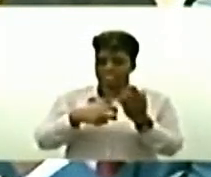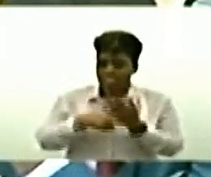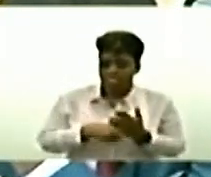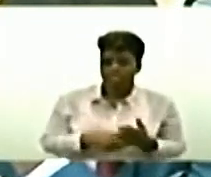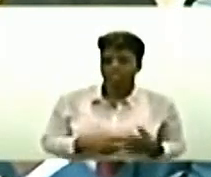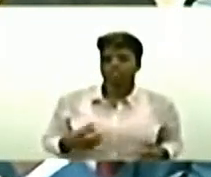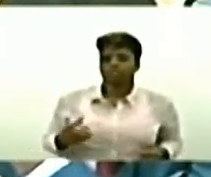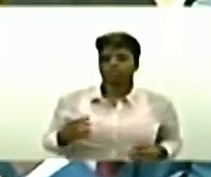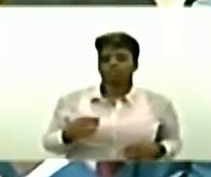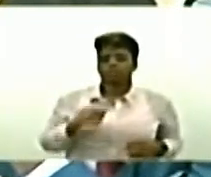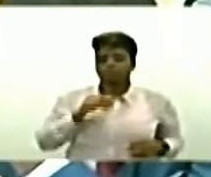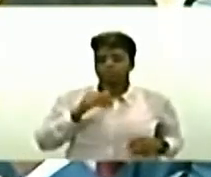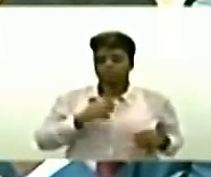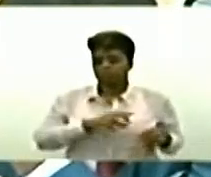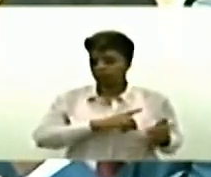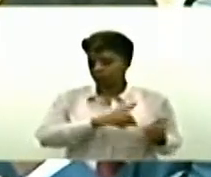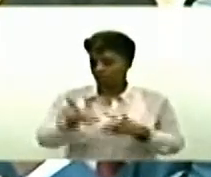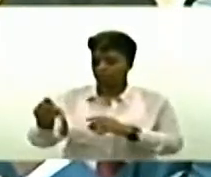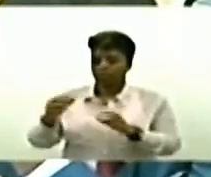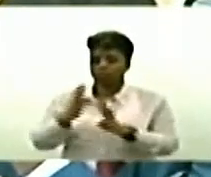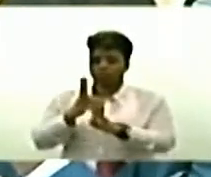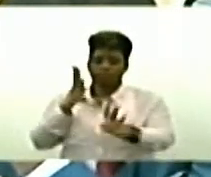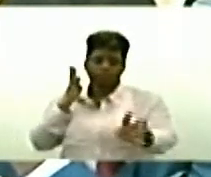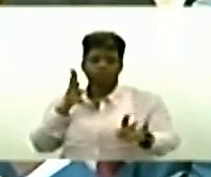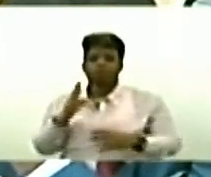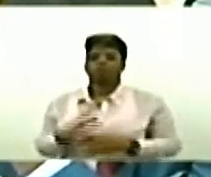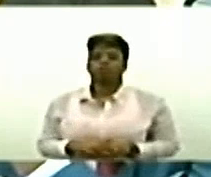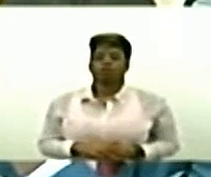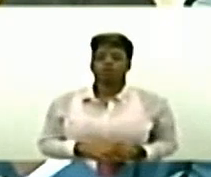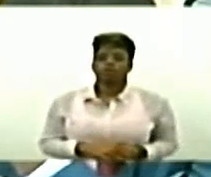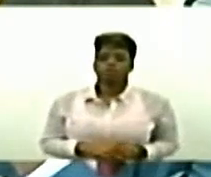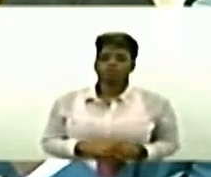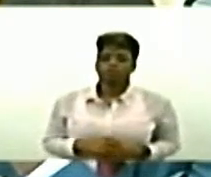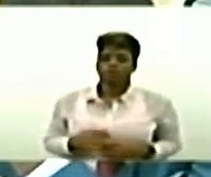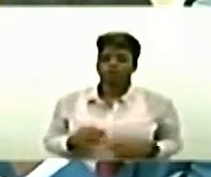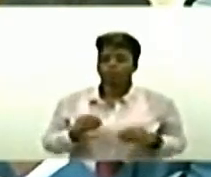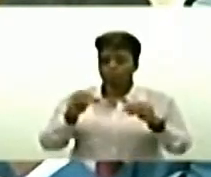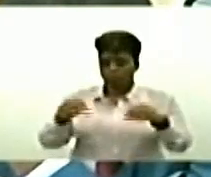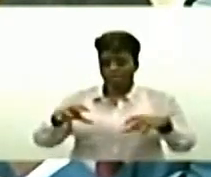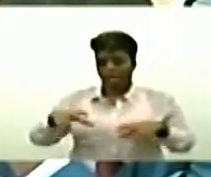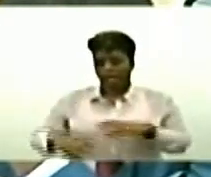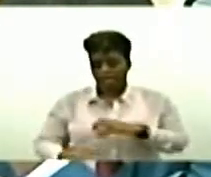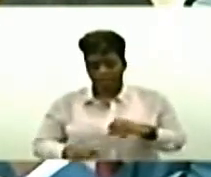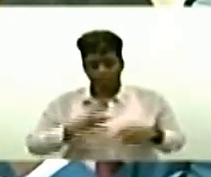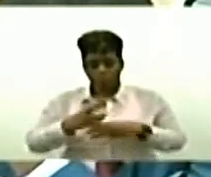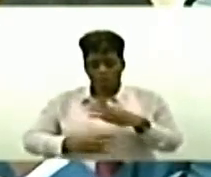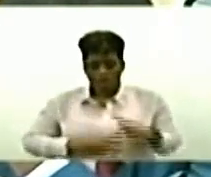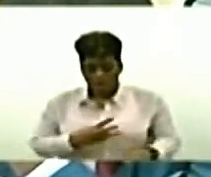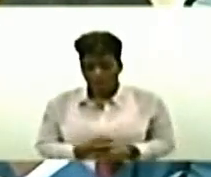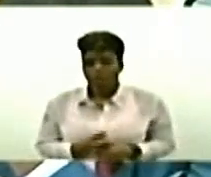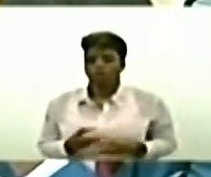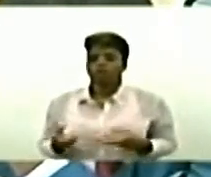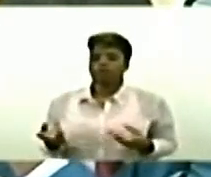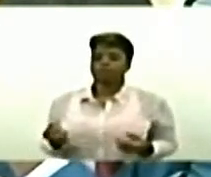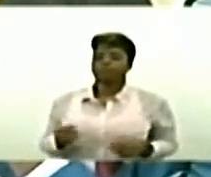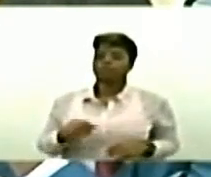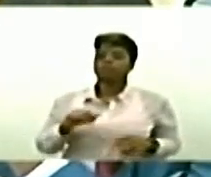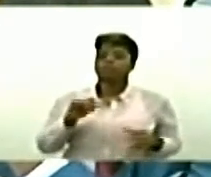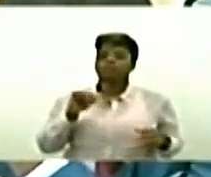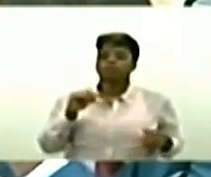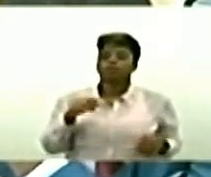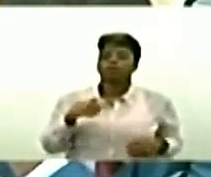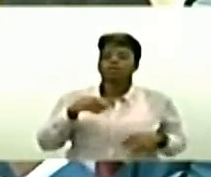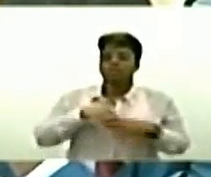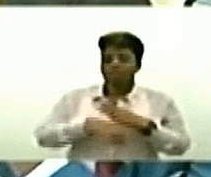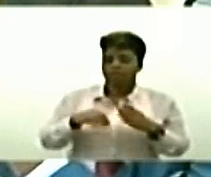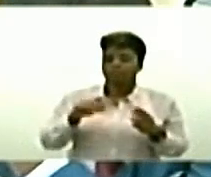so deemed necessary, to put clamps on vehicles. So it's within that context